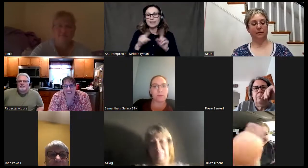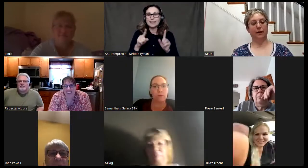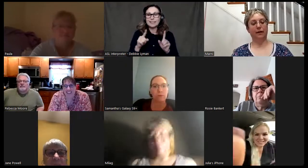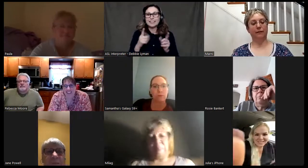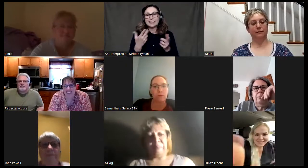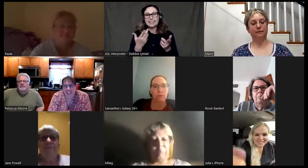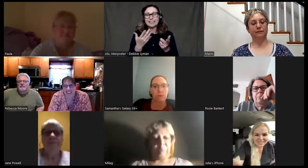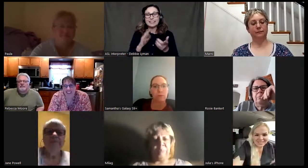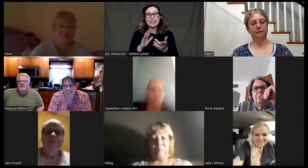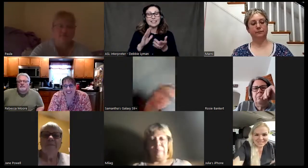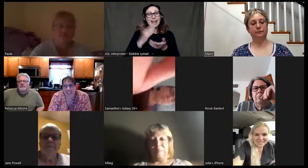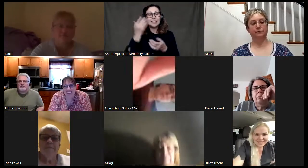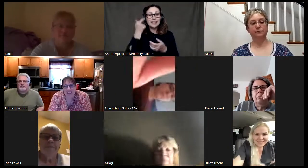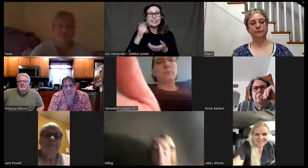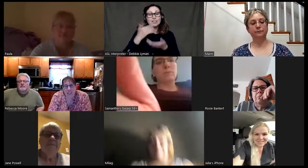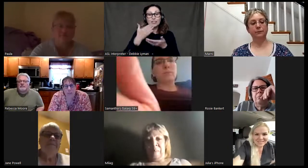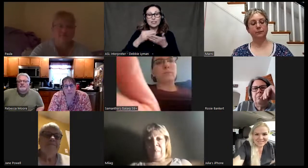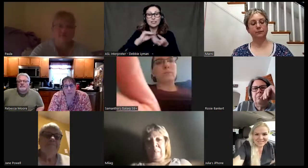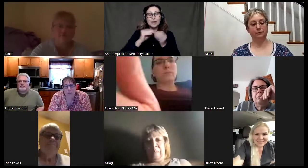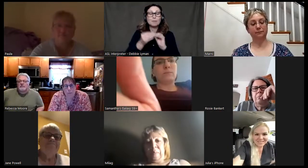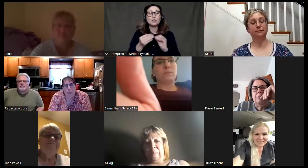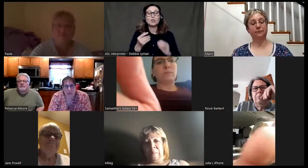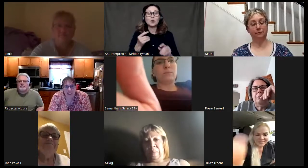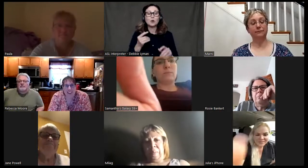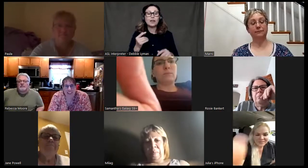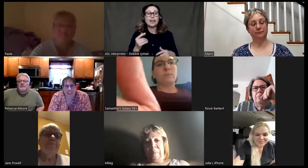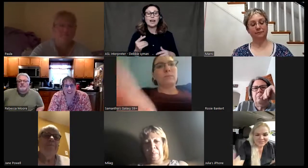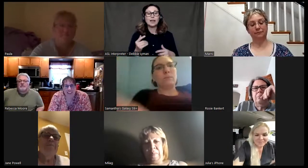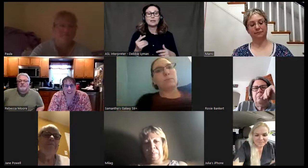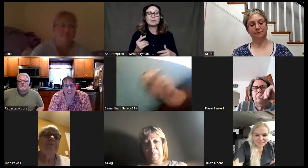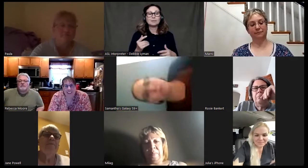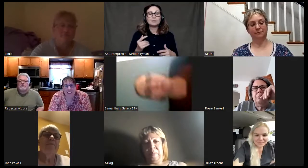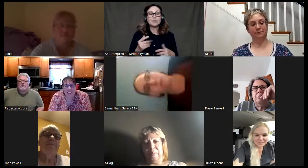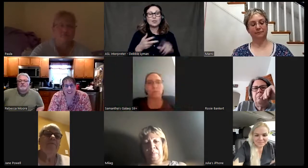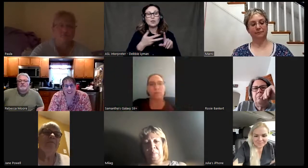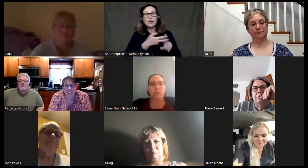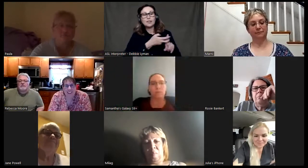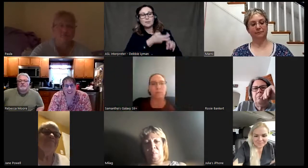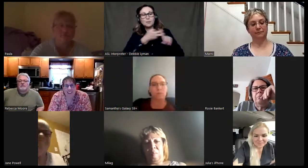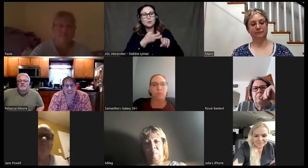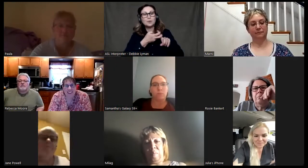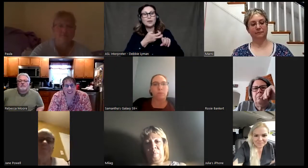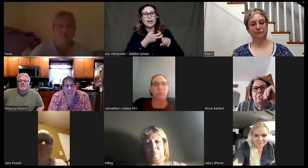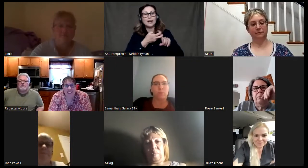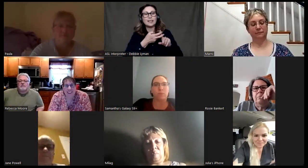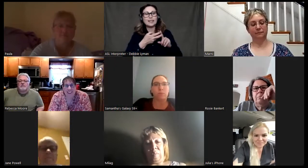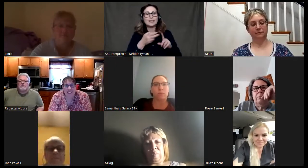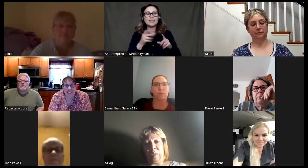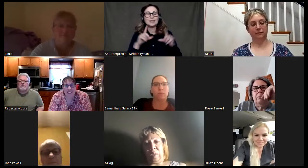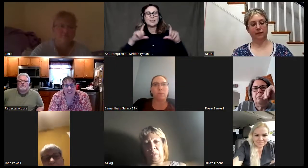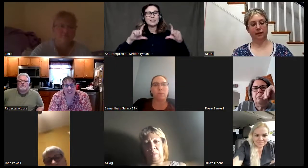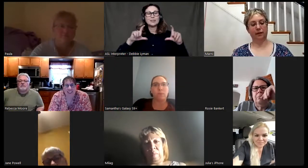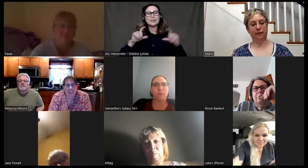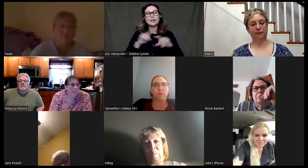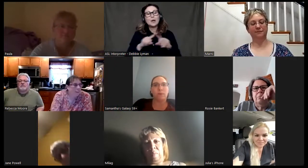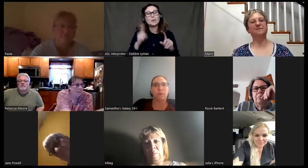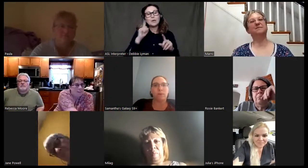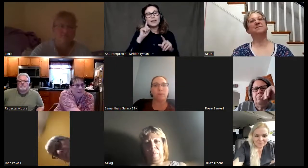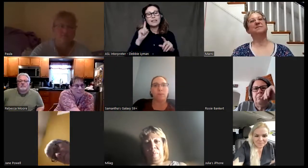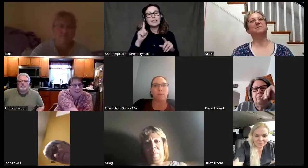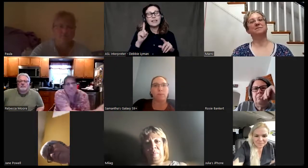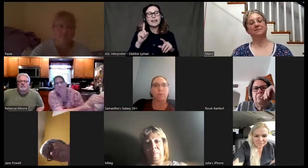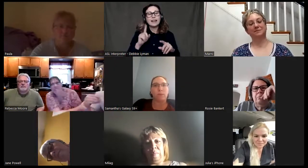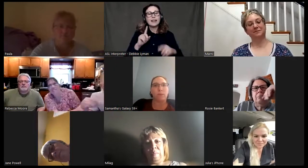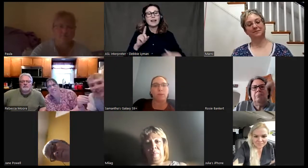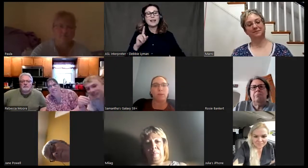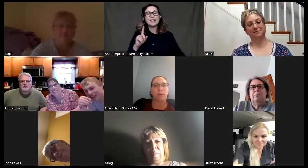later, but I think that's a good number. So, so you'll have to pull Anthony into the screen. But what